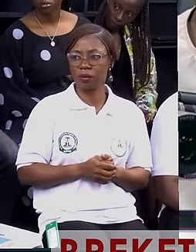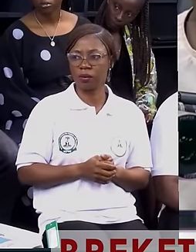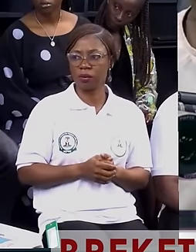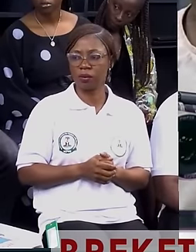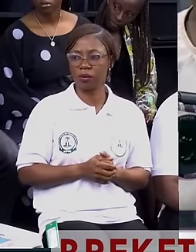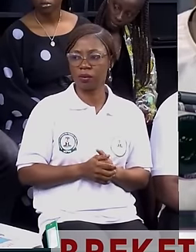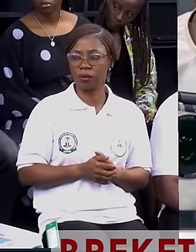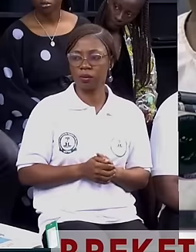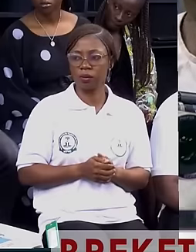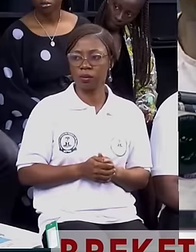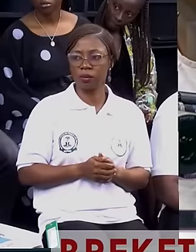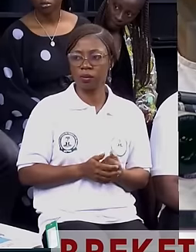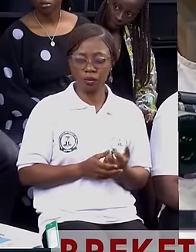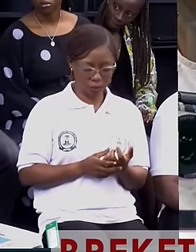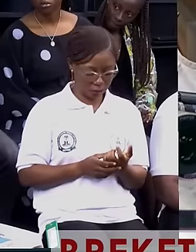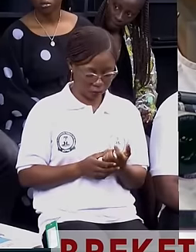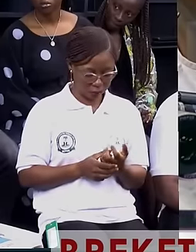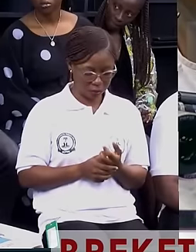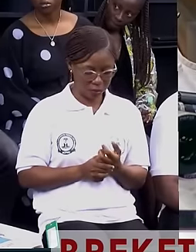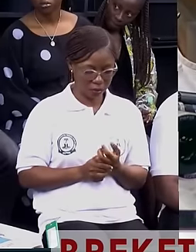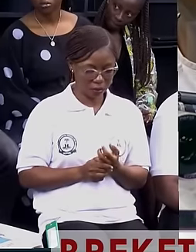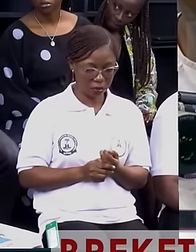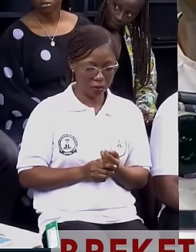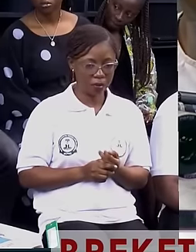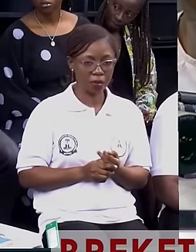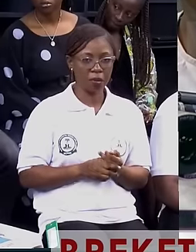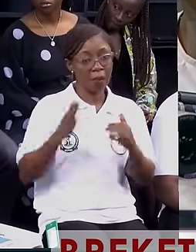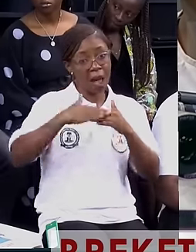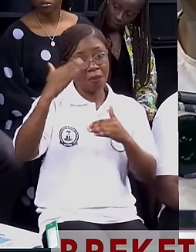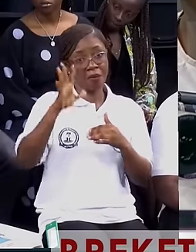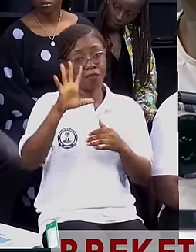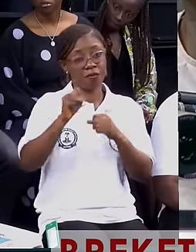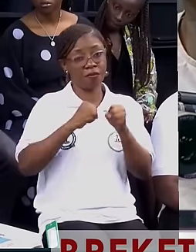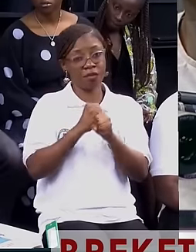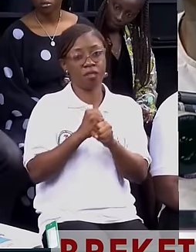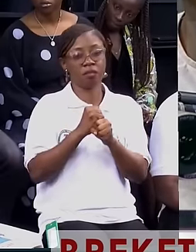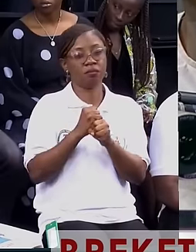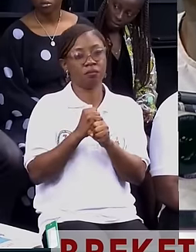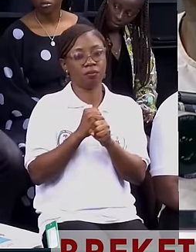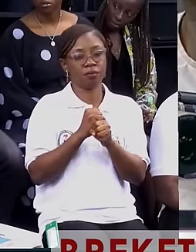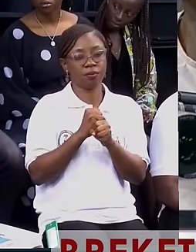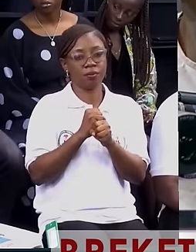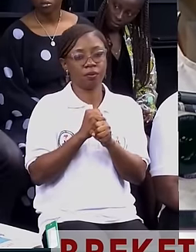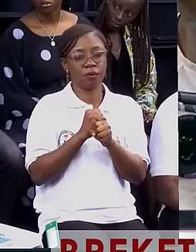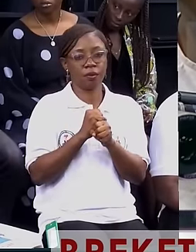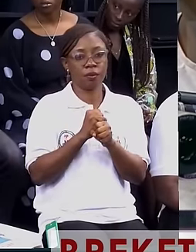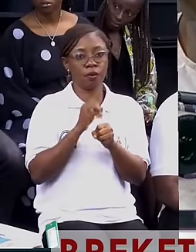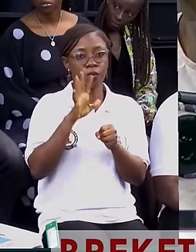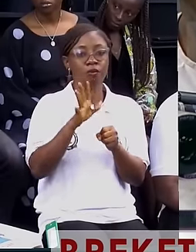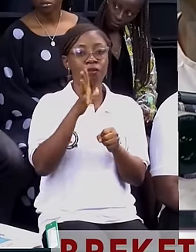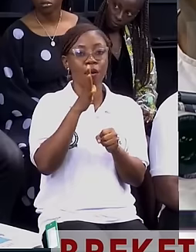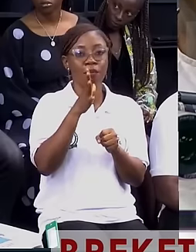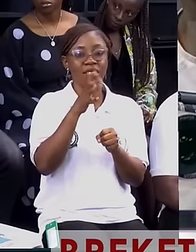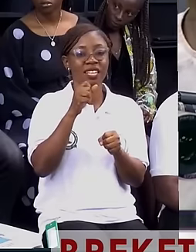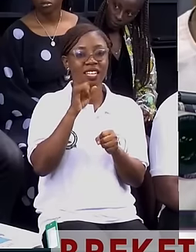She did. How old is your mom? She's over 50 something. Your mom is gifted. Yes, sir. Your mom is gifted. She